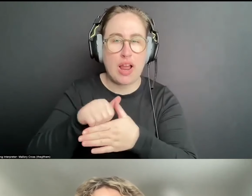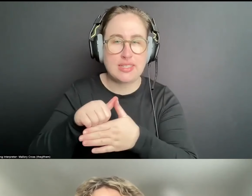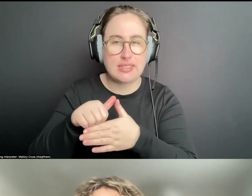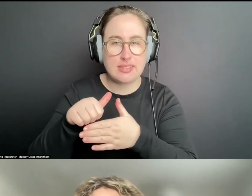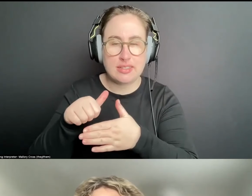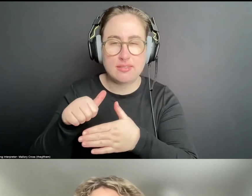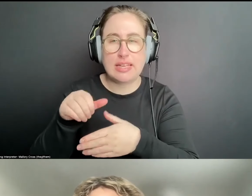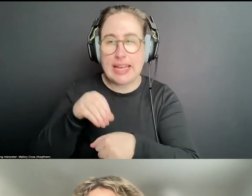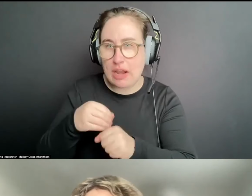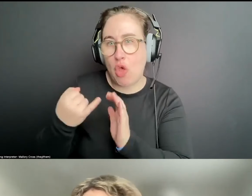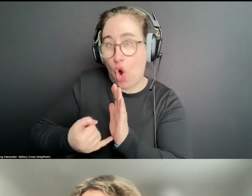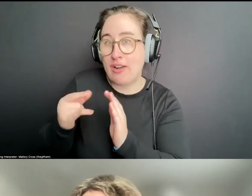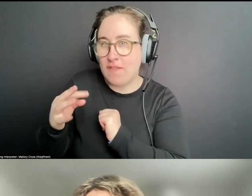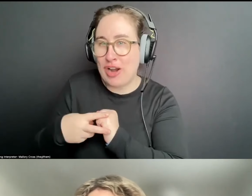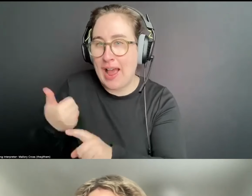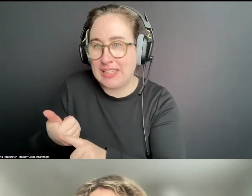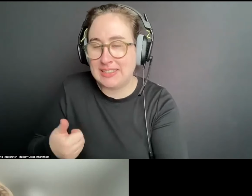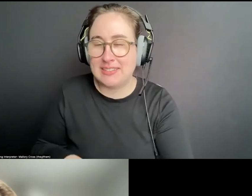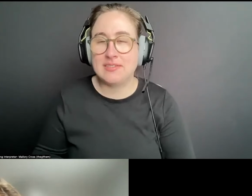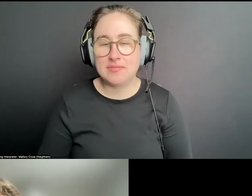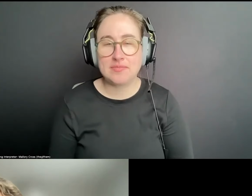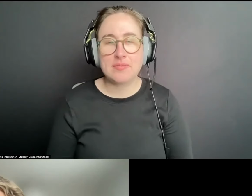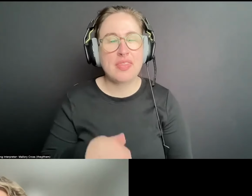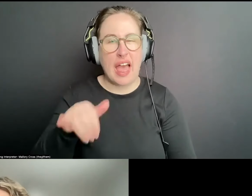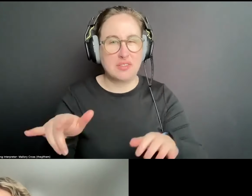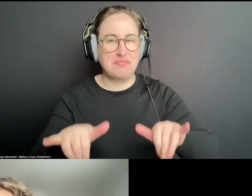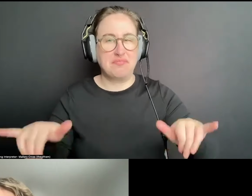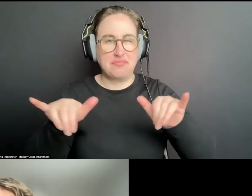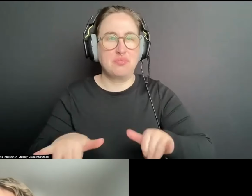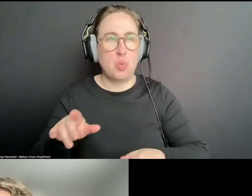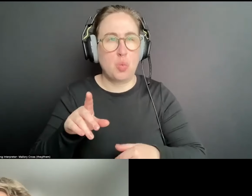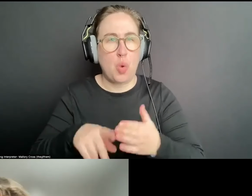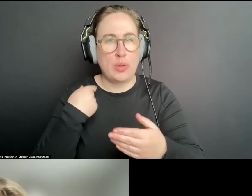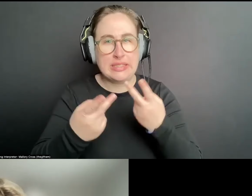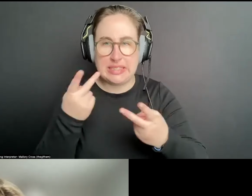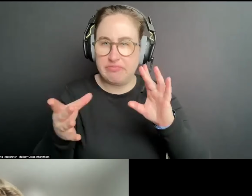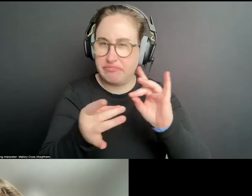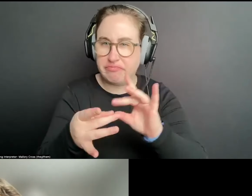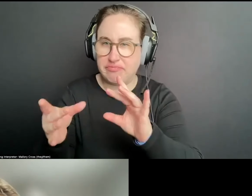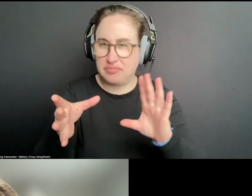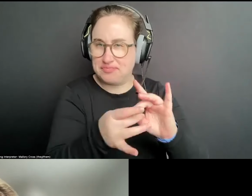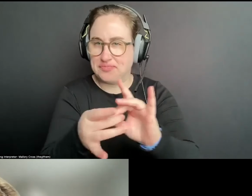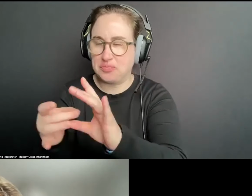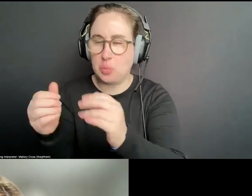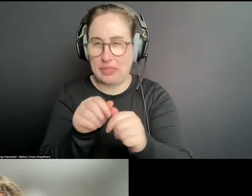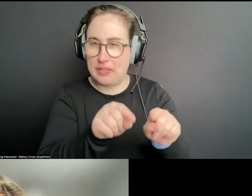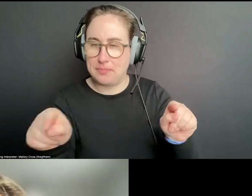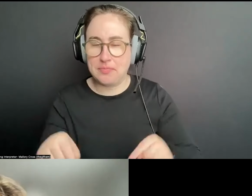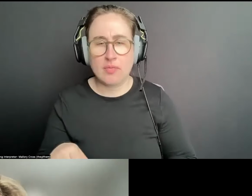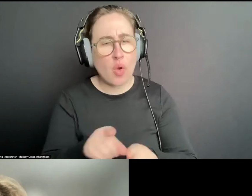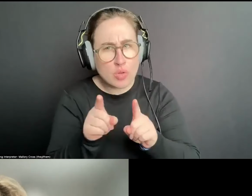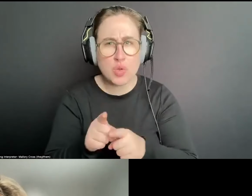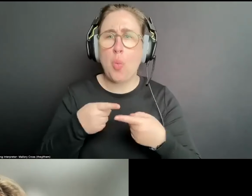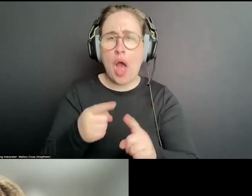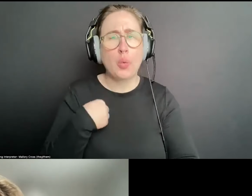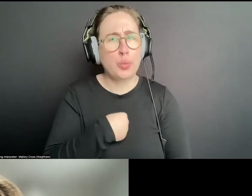of archiving as well. So these are some of the common threads you can think about when we're listening. And also I invite you when we're